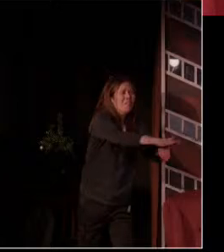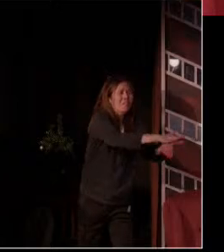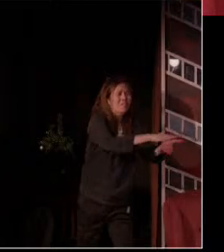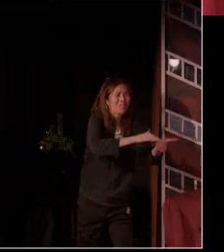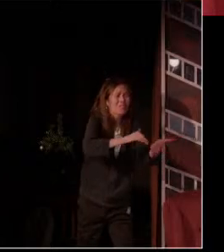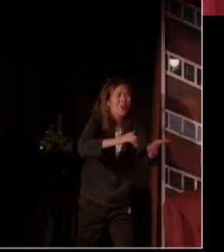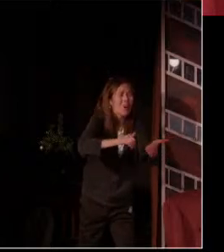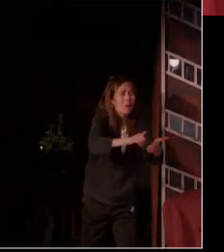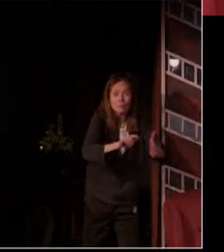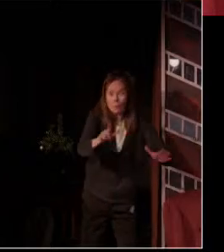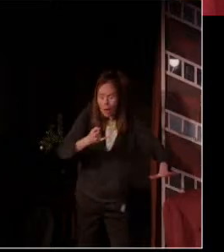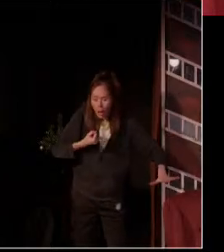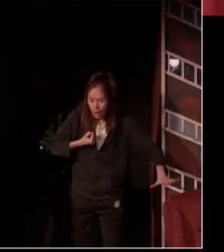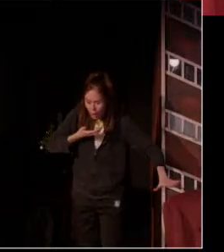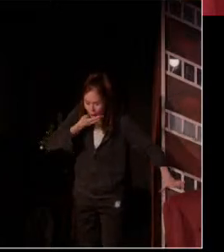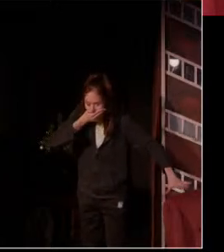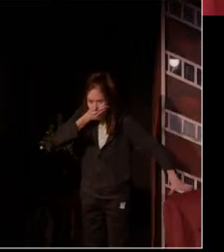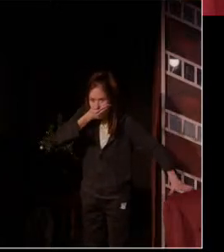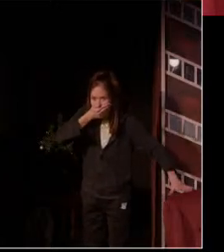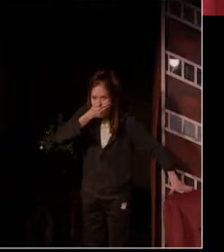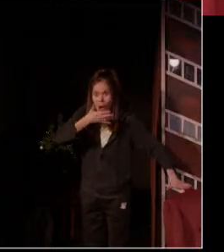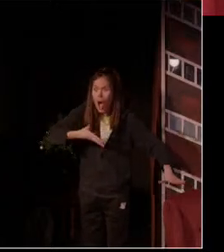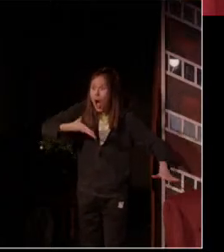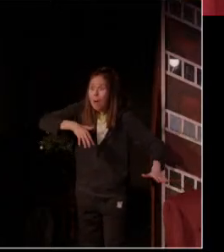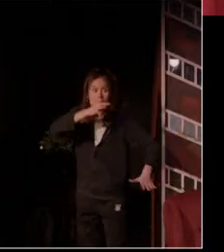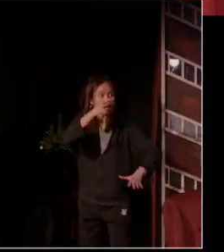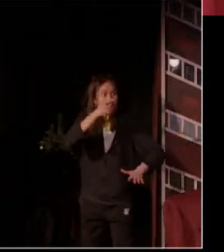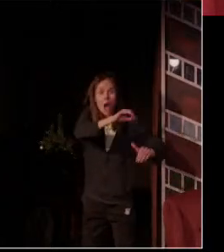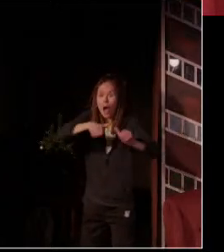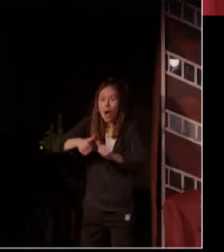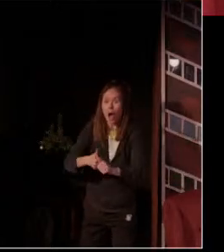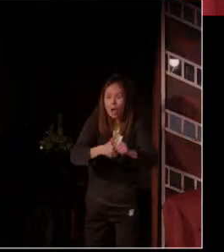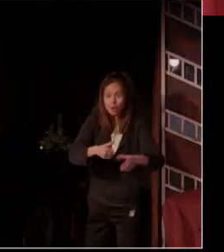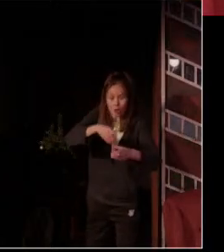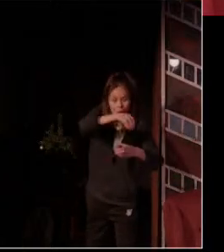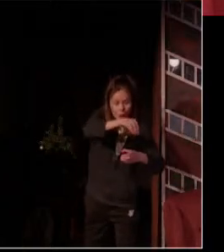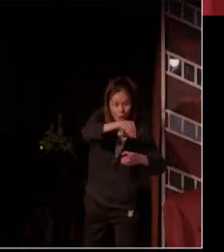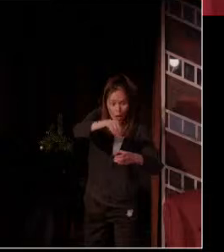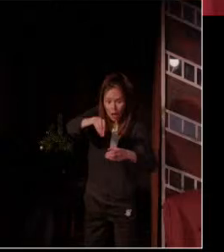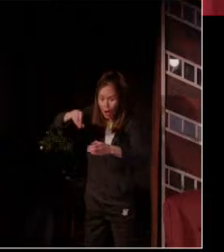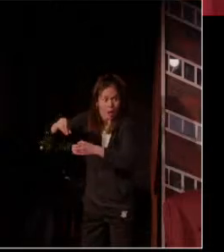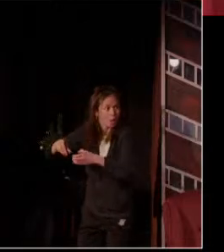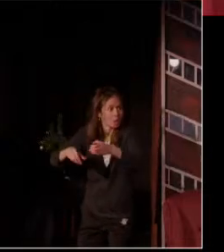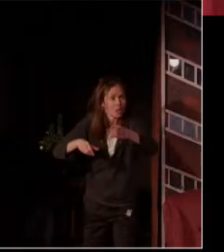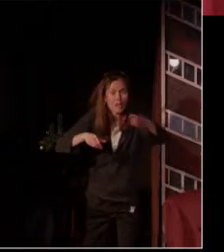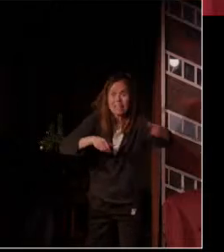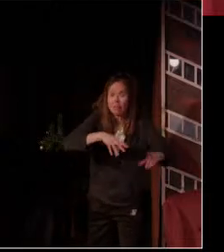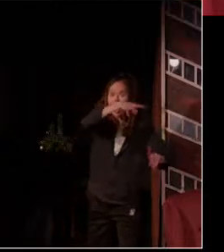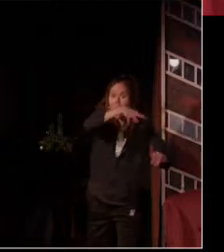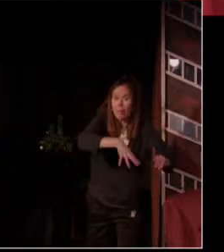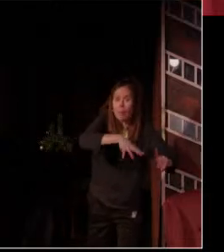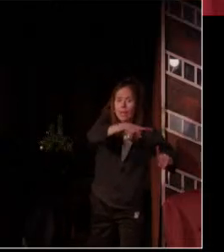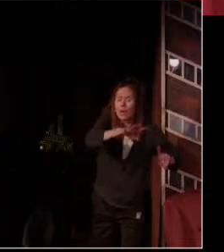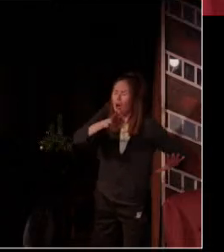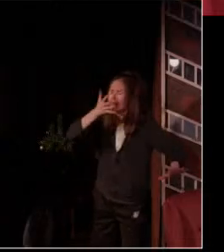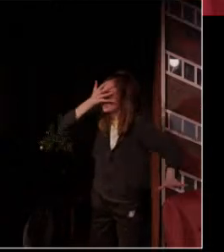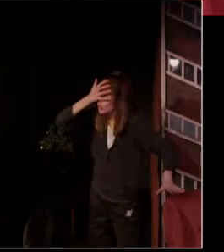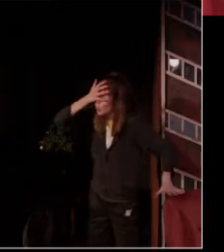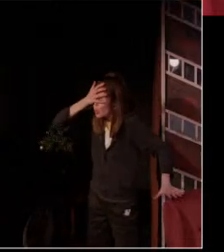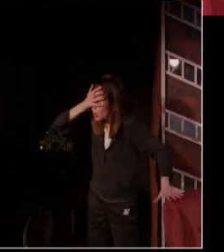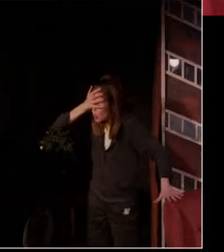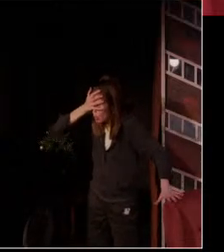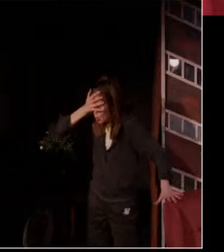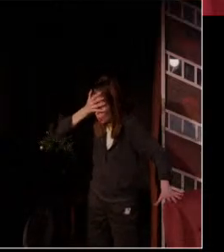to minister the poison to my friend Polixenes, which he had done so had not the right might Camillo thwarted my rash